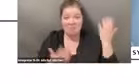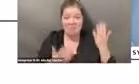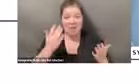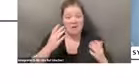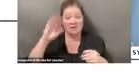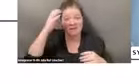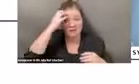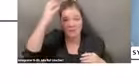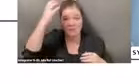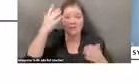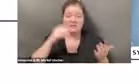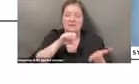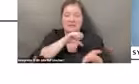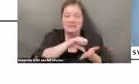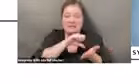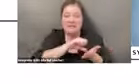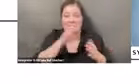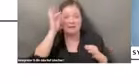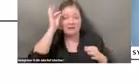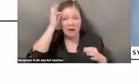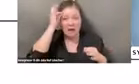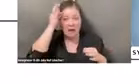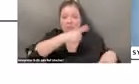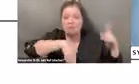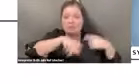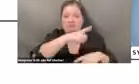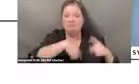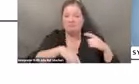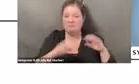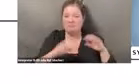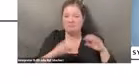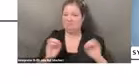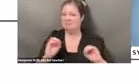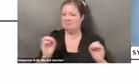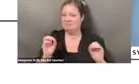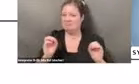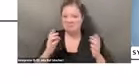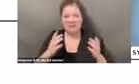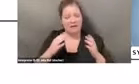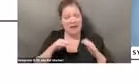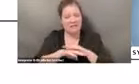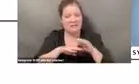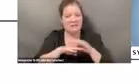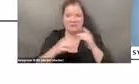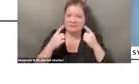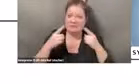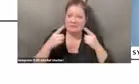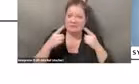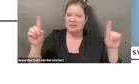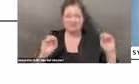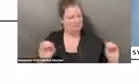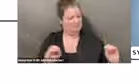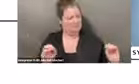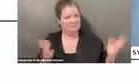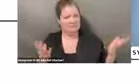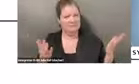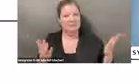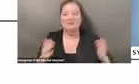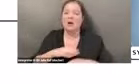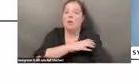public sector bodies. So it's really important to, on the one hand side, empower users to